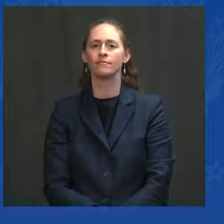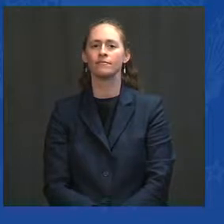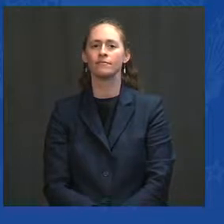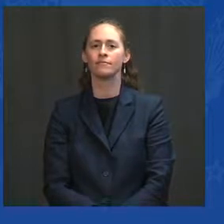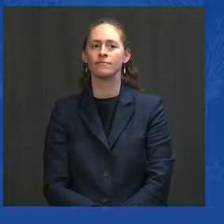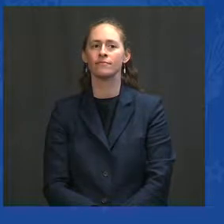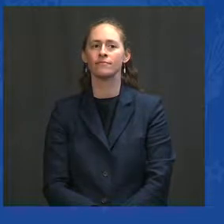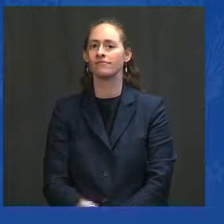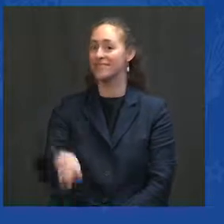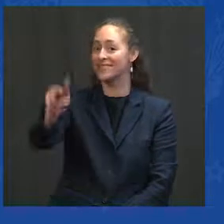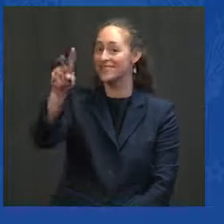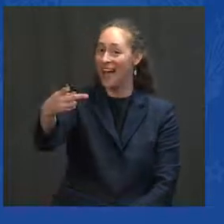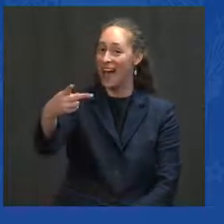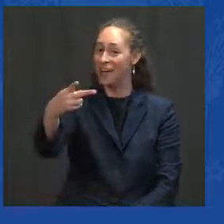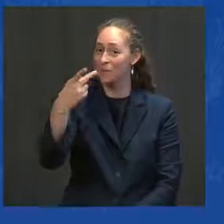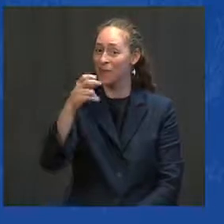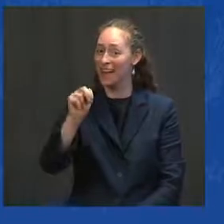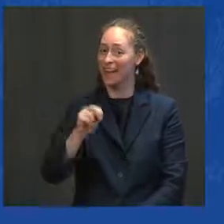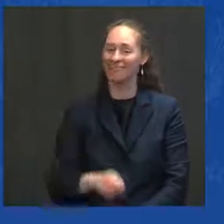Second.